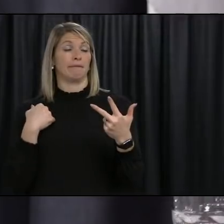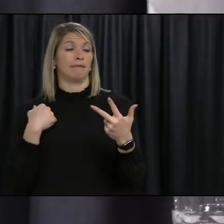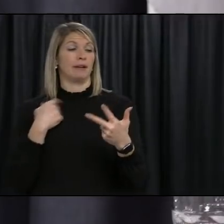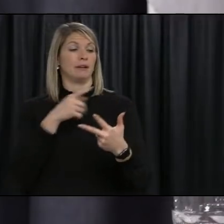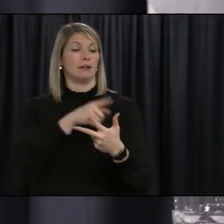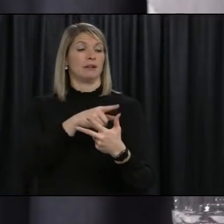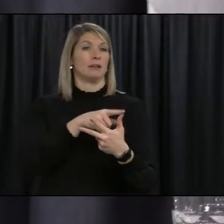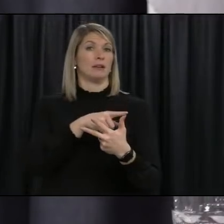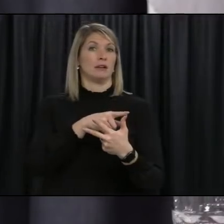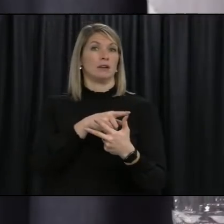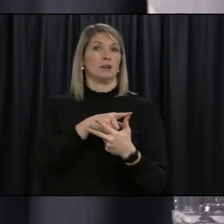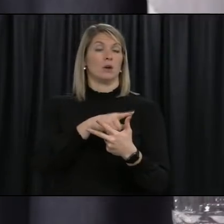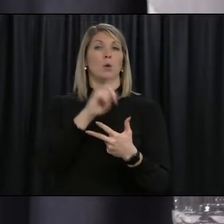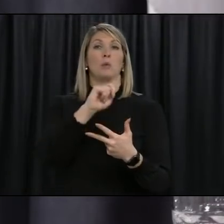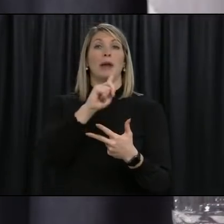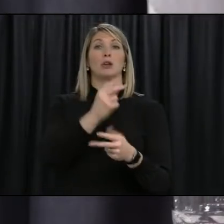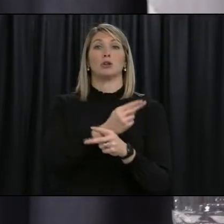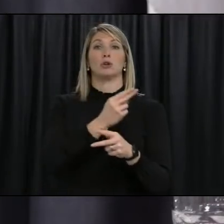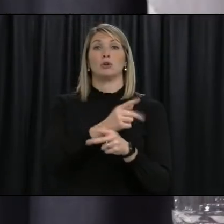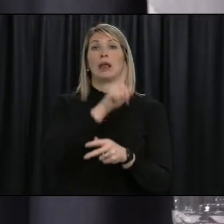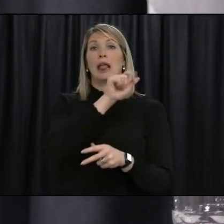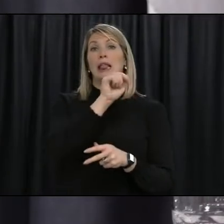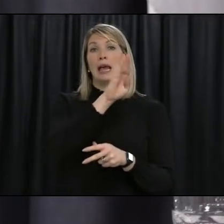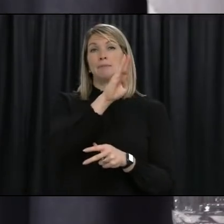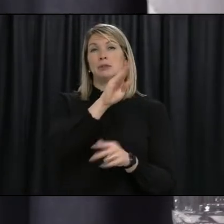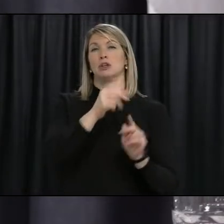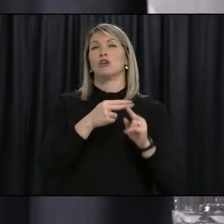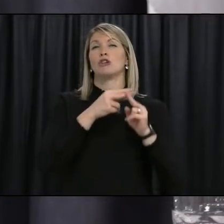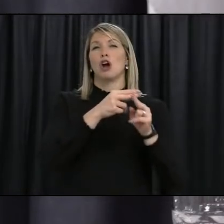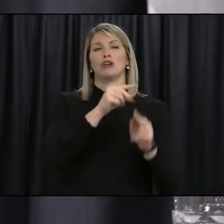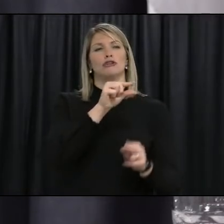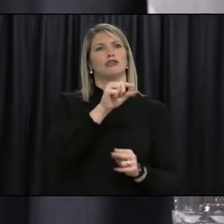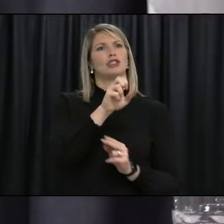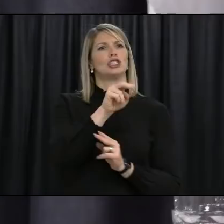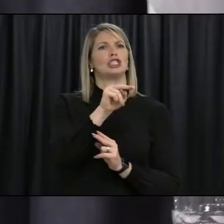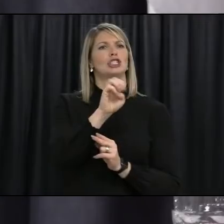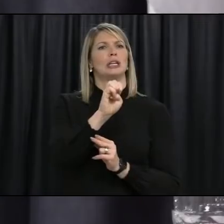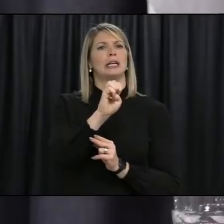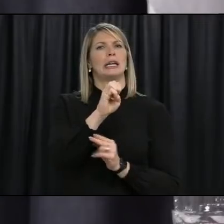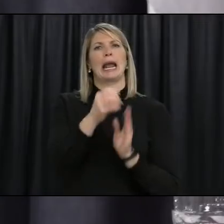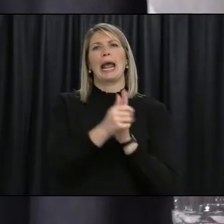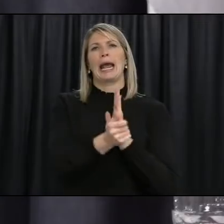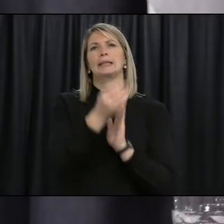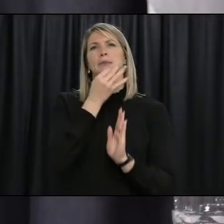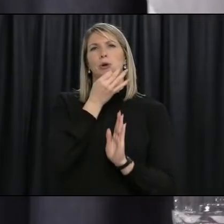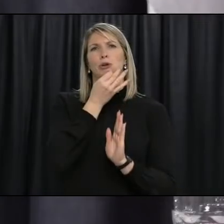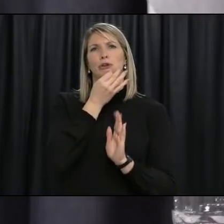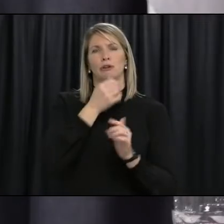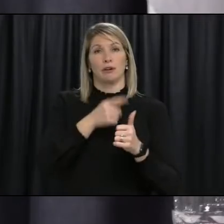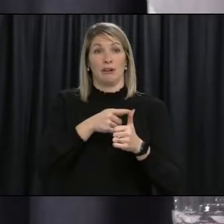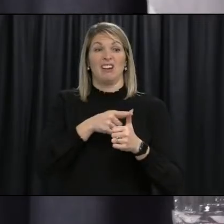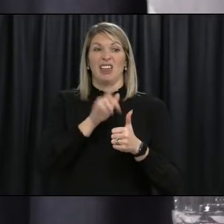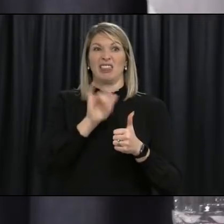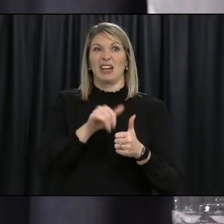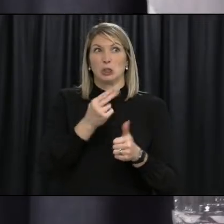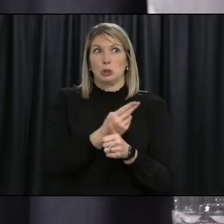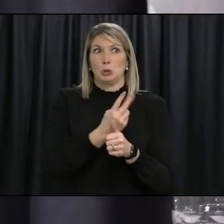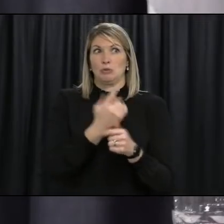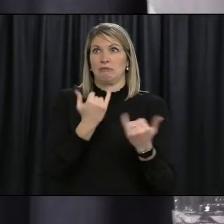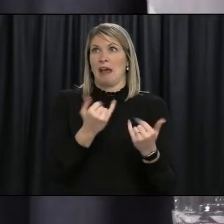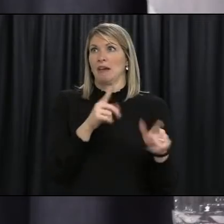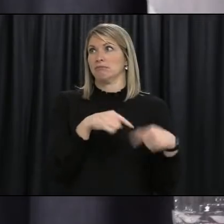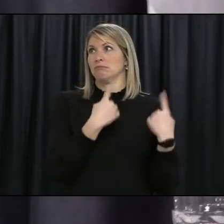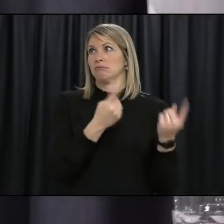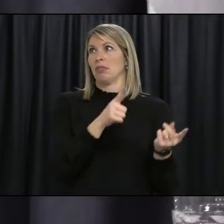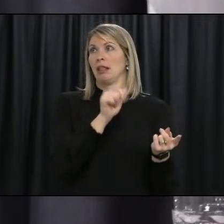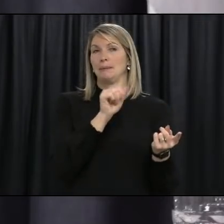in Labrador now for some months, and that's the Gene Expert. That's been used in Labrador